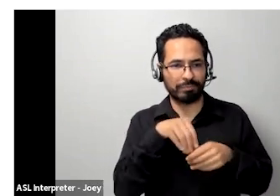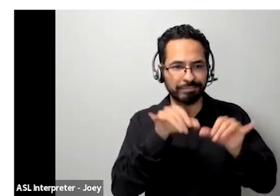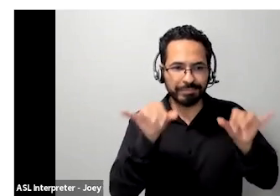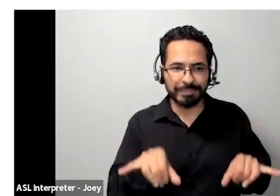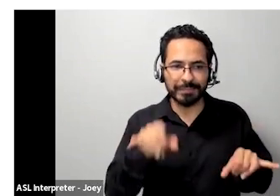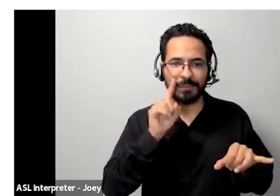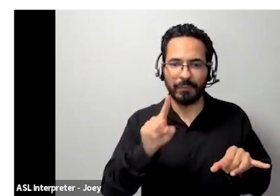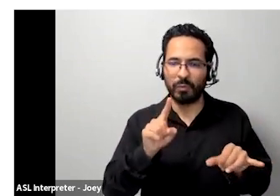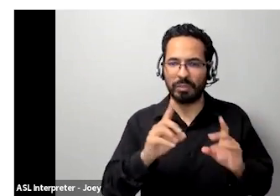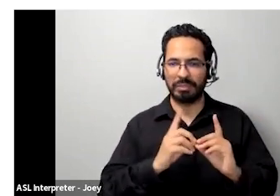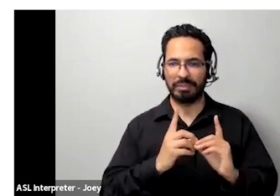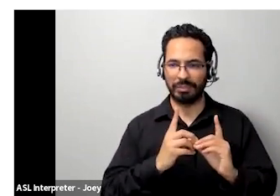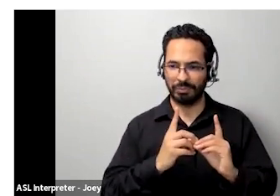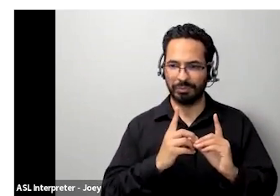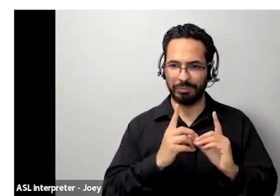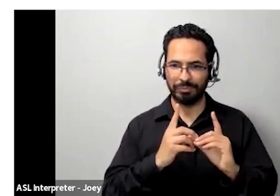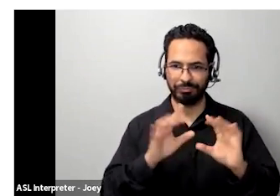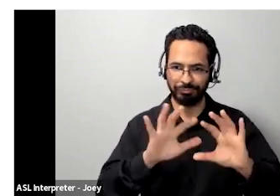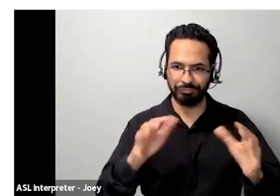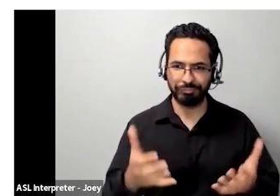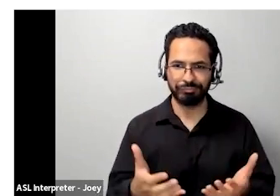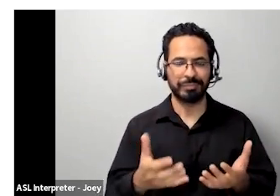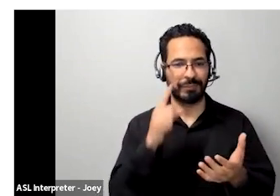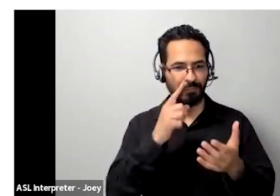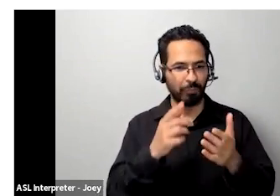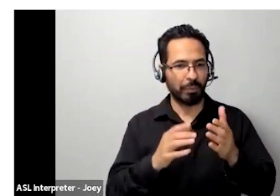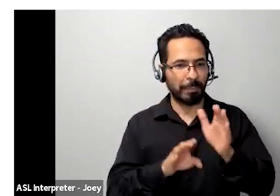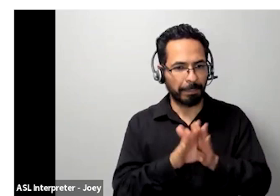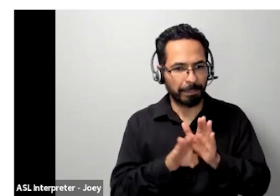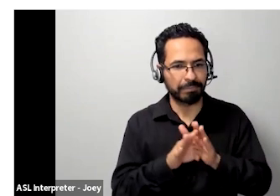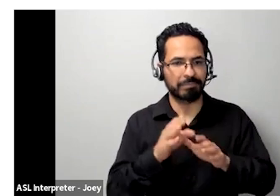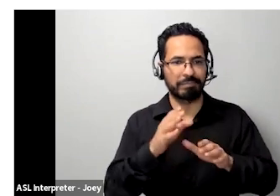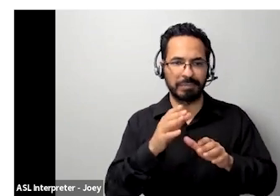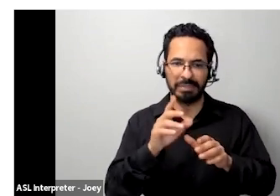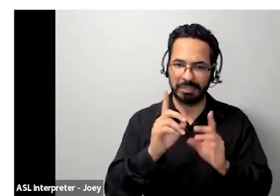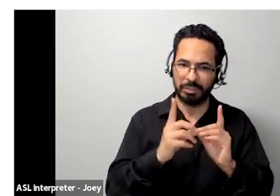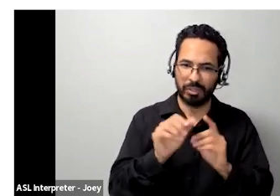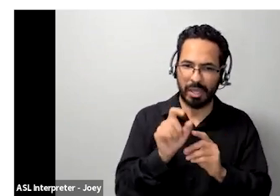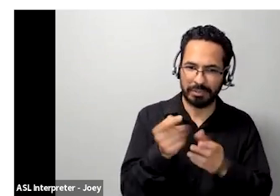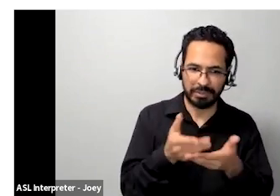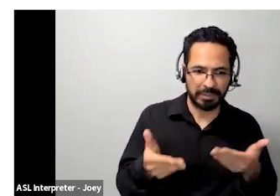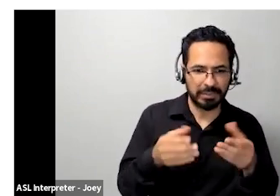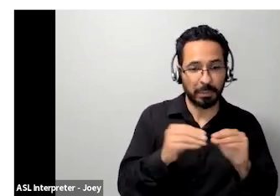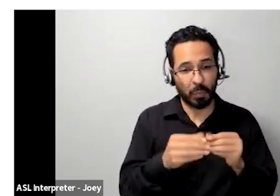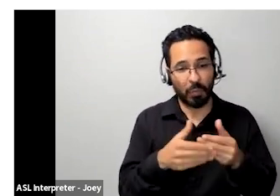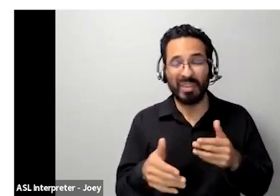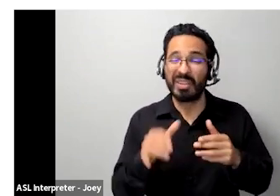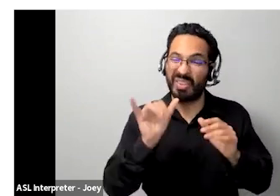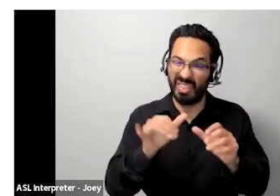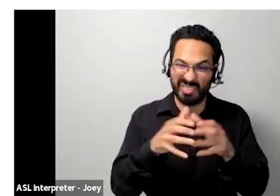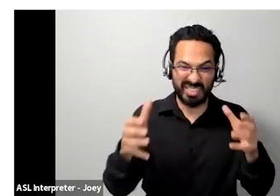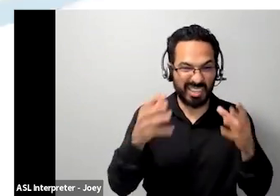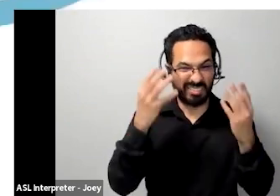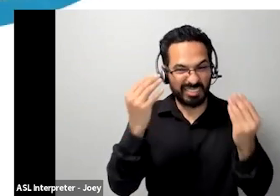landscape, into the process of building it, digital assets, and so forth. So that was a lot of